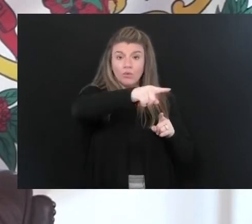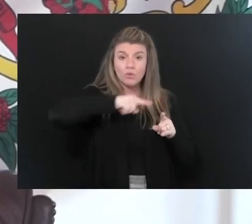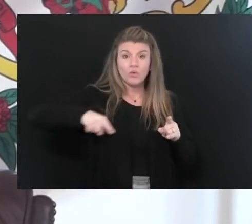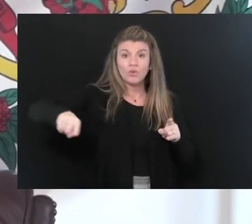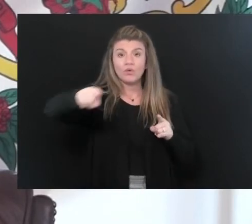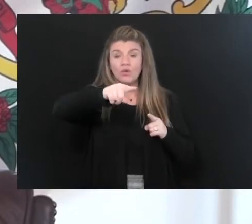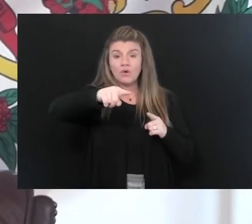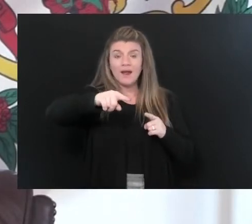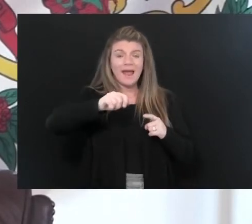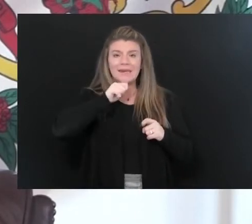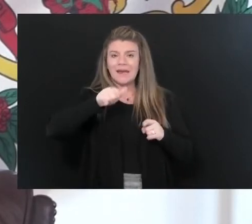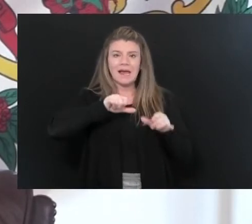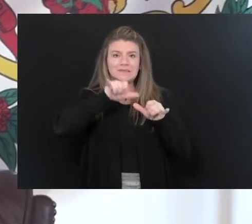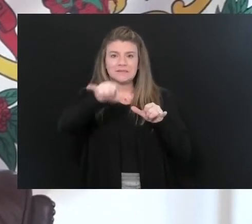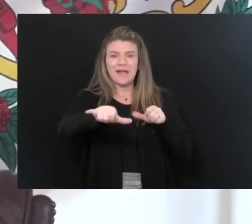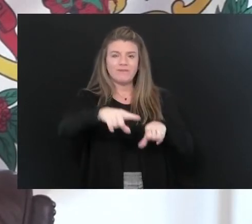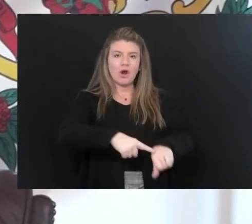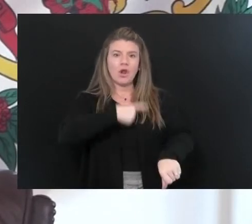not there for very long.